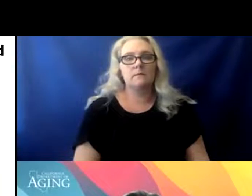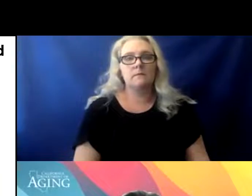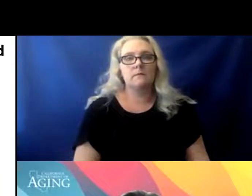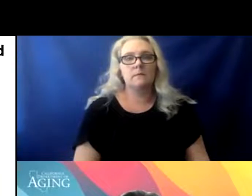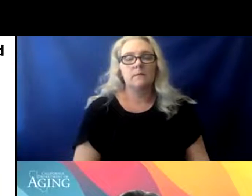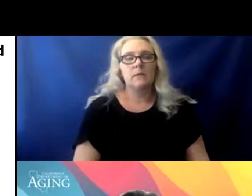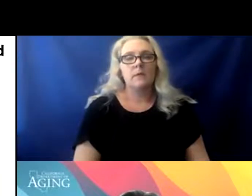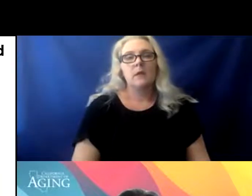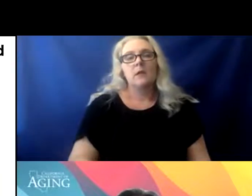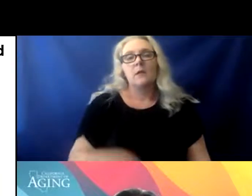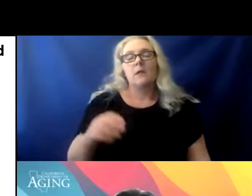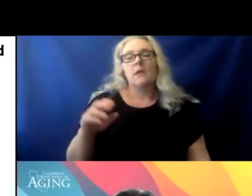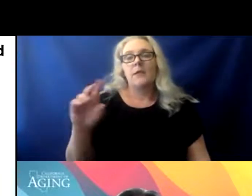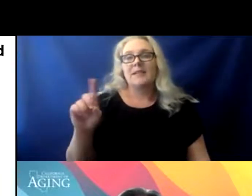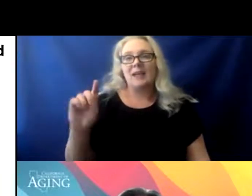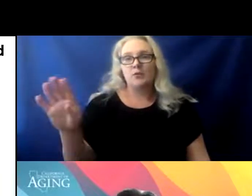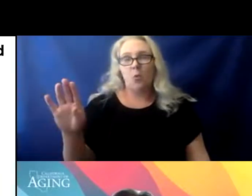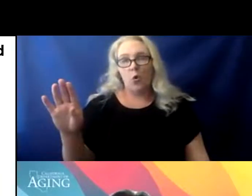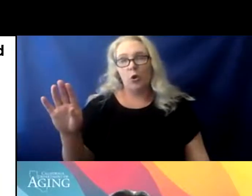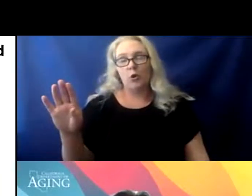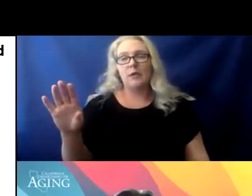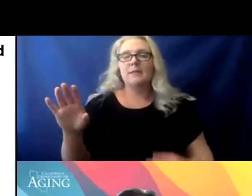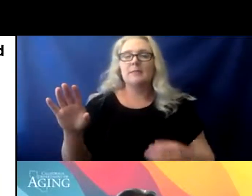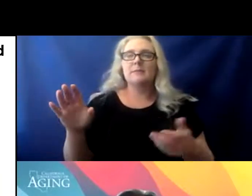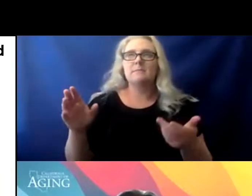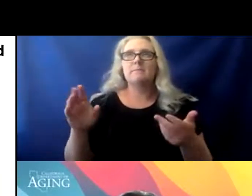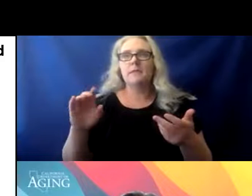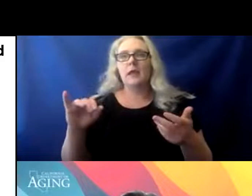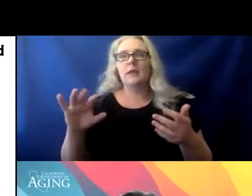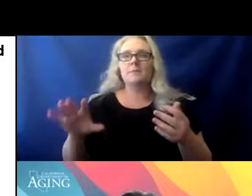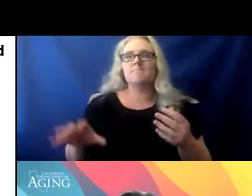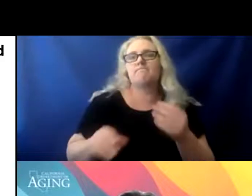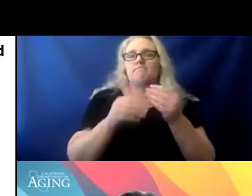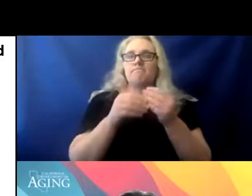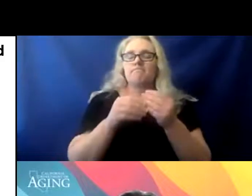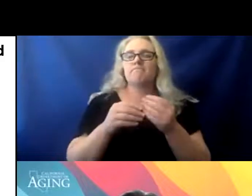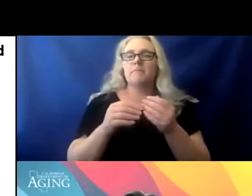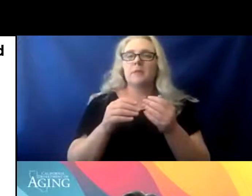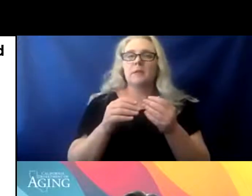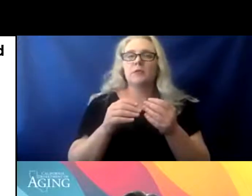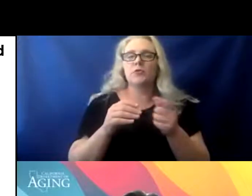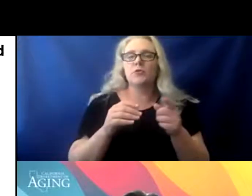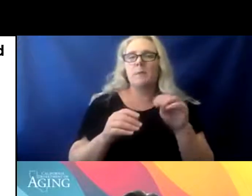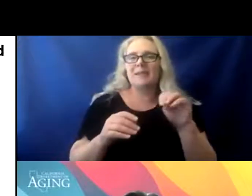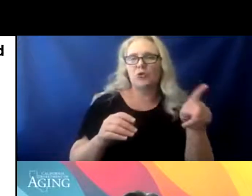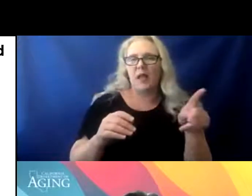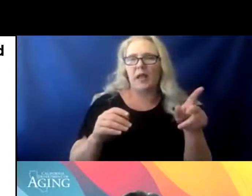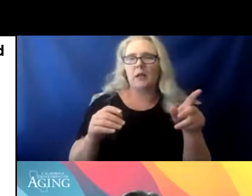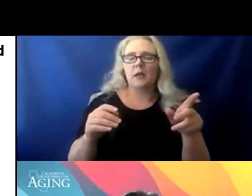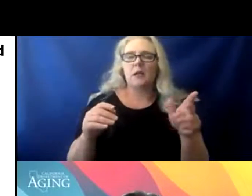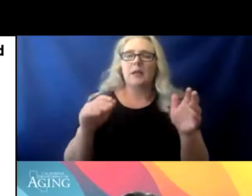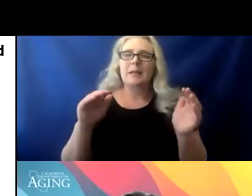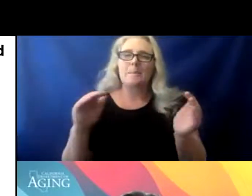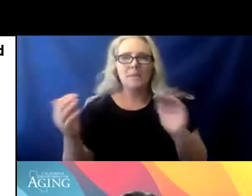be a complement to the master plan. And so it mirrors that master plan focus on